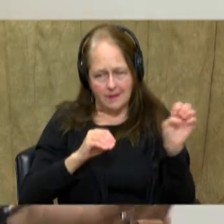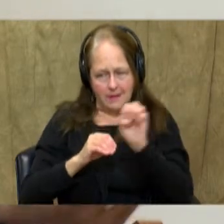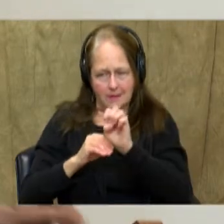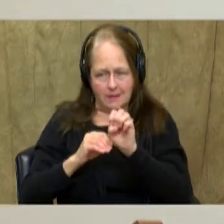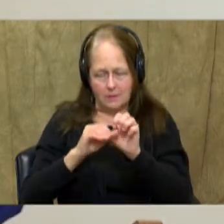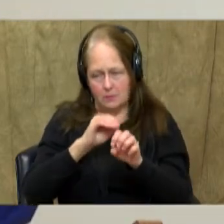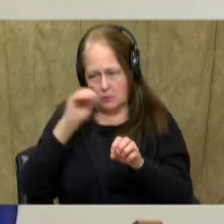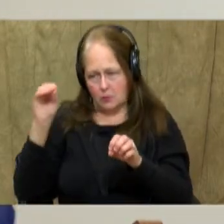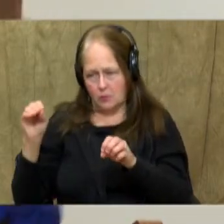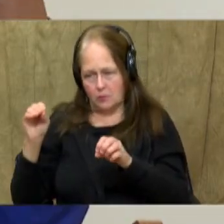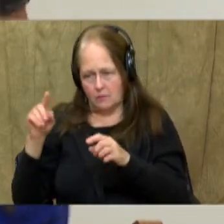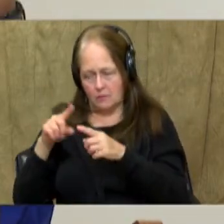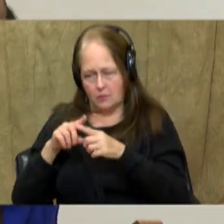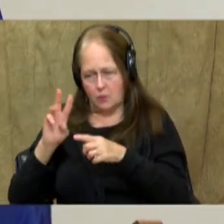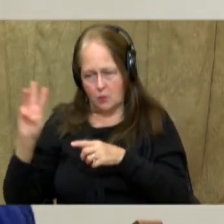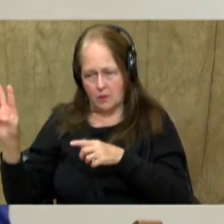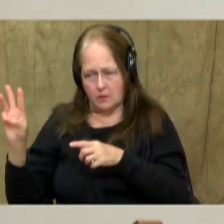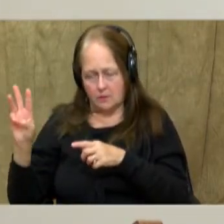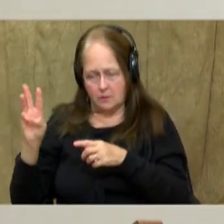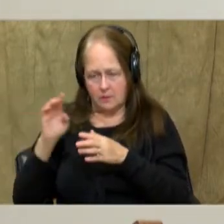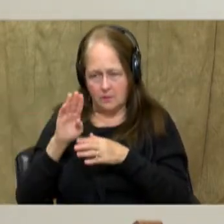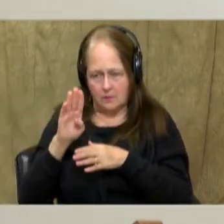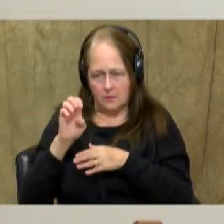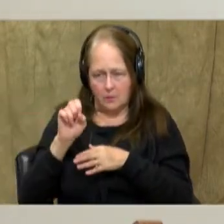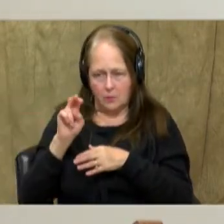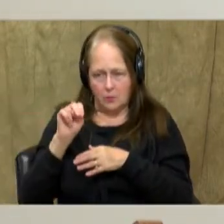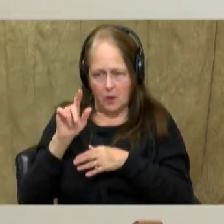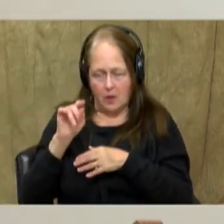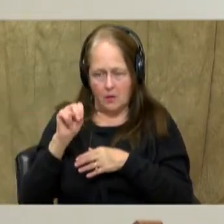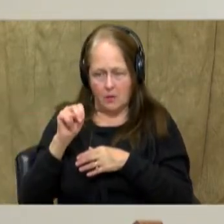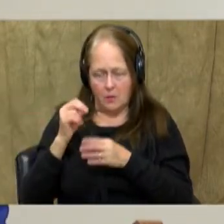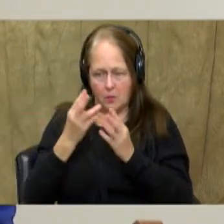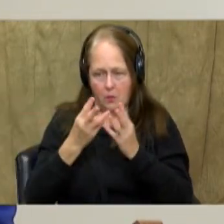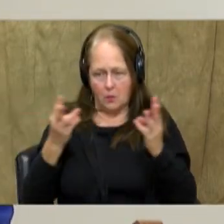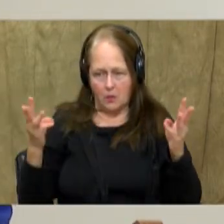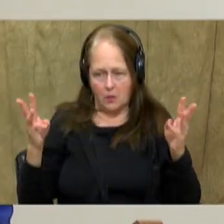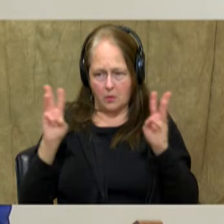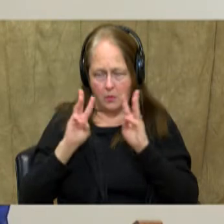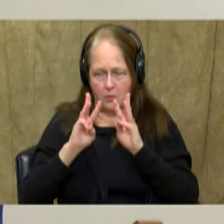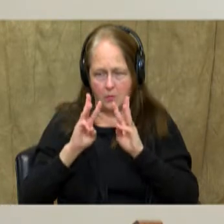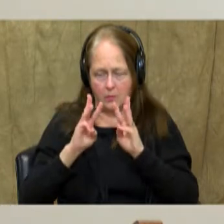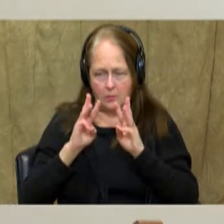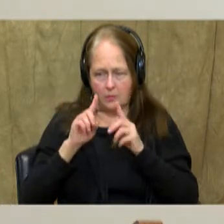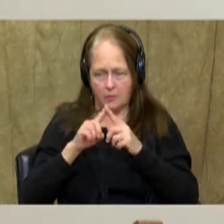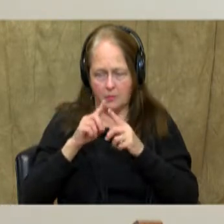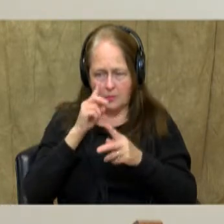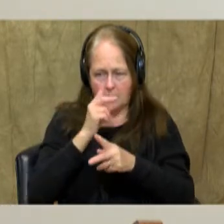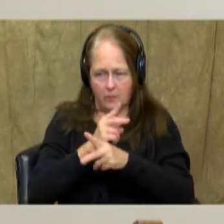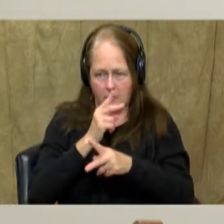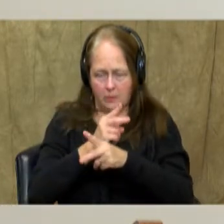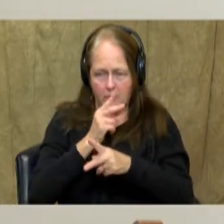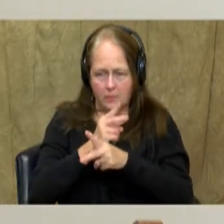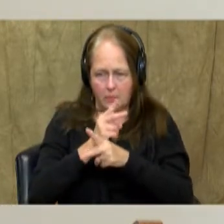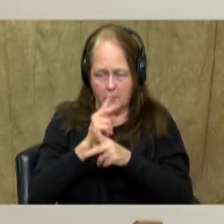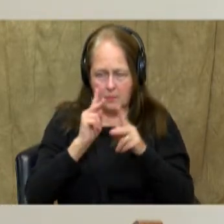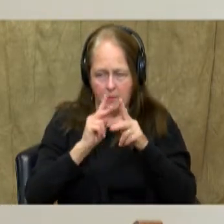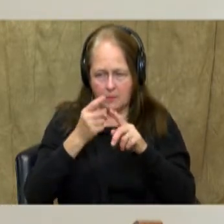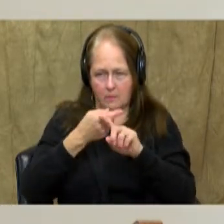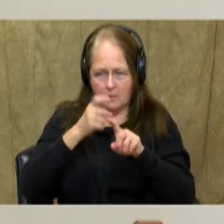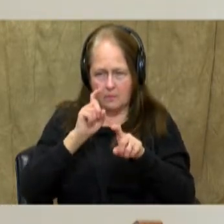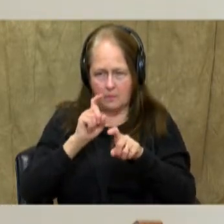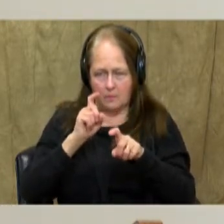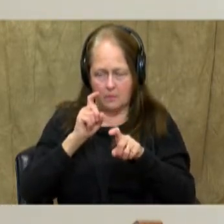to the West. That is why the Berlin Wall was put up, to keep people